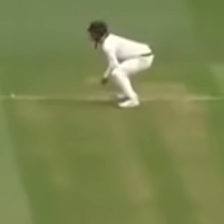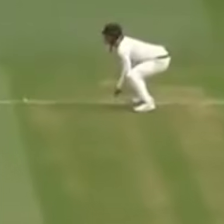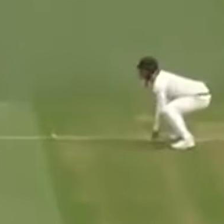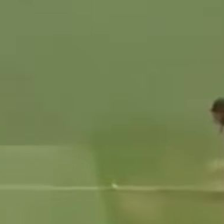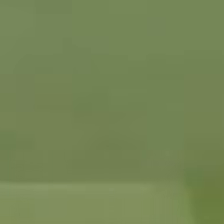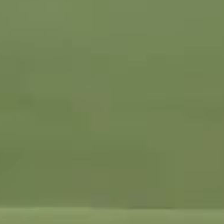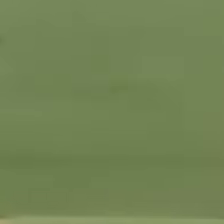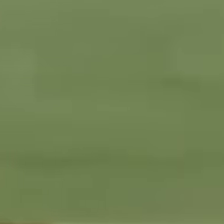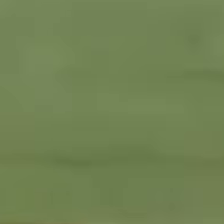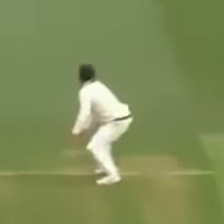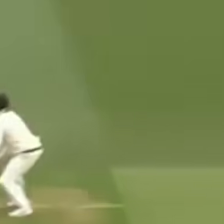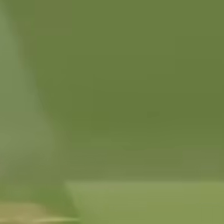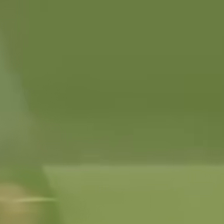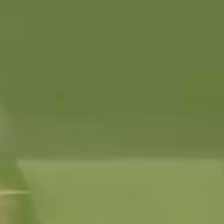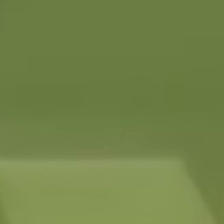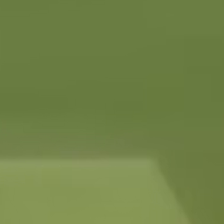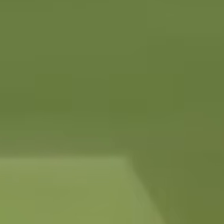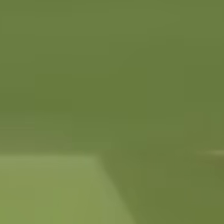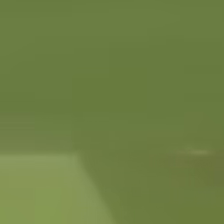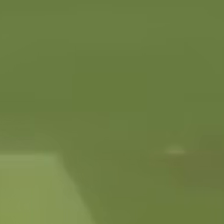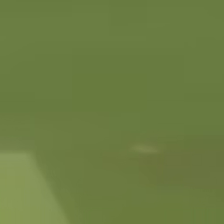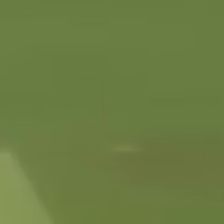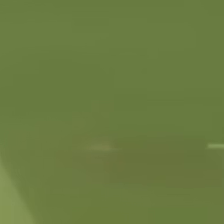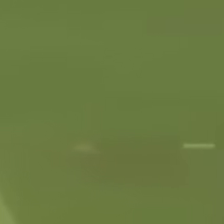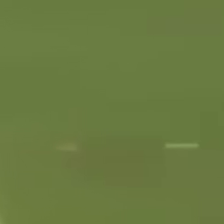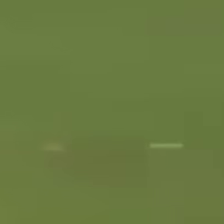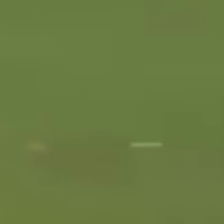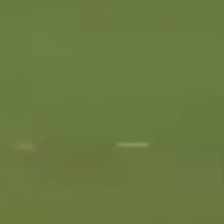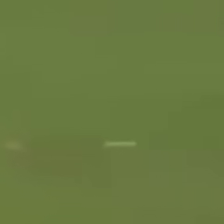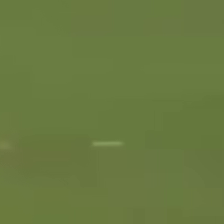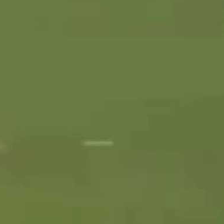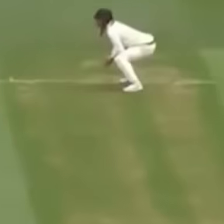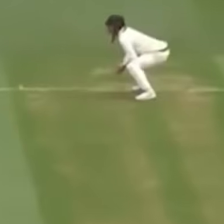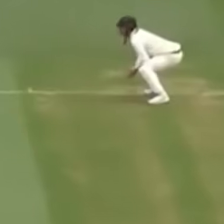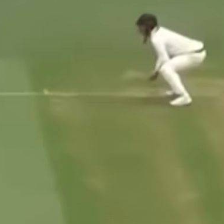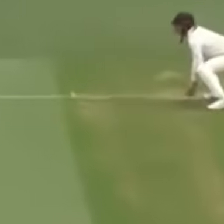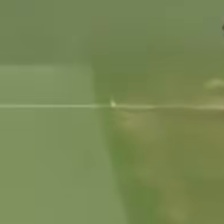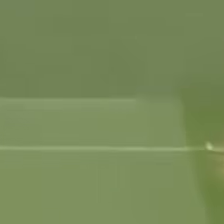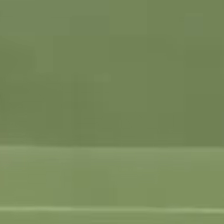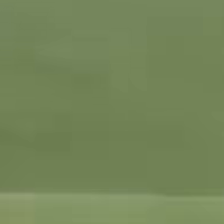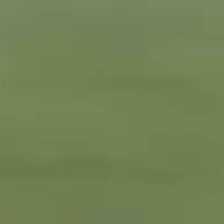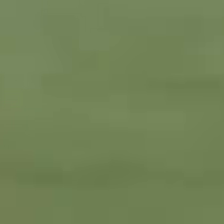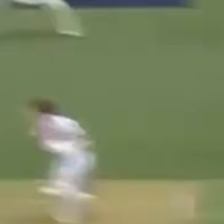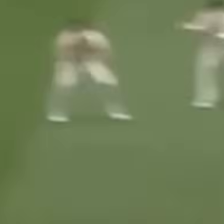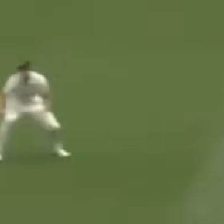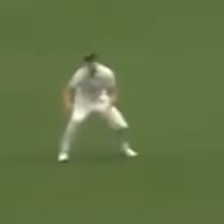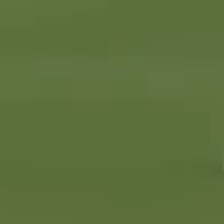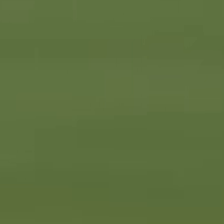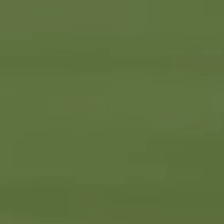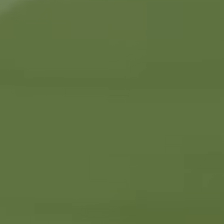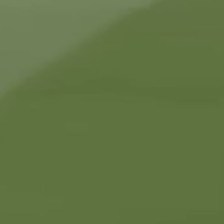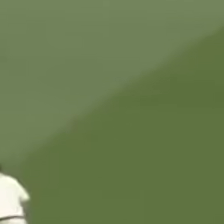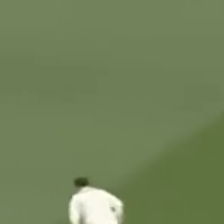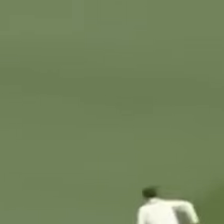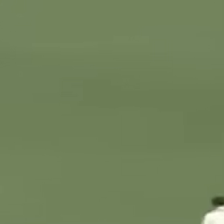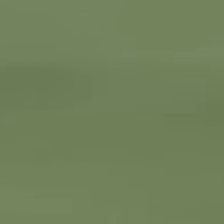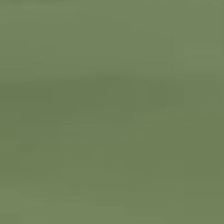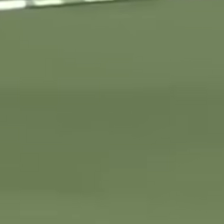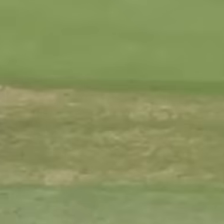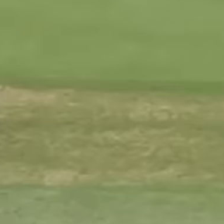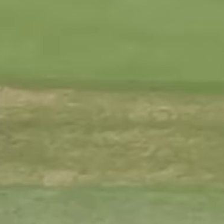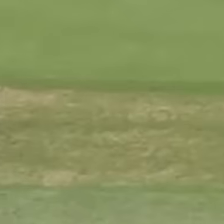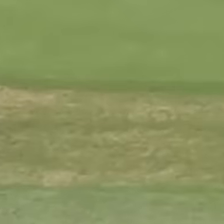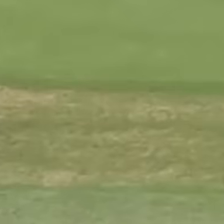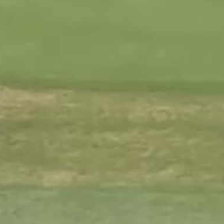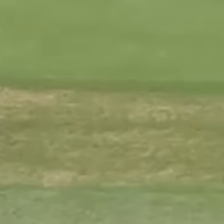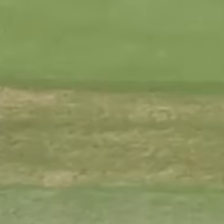played in his 86th consecutive Test match, eclipsing the 85 consecutive record set by the great Sir Garfield Sobers. He was also